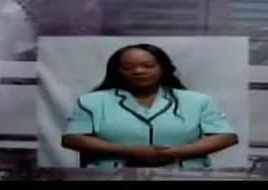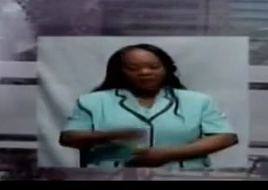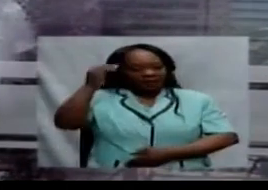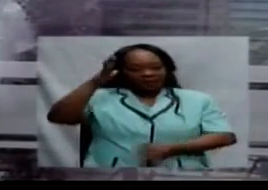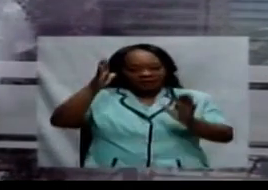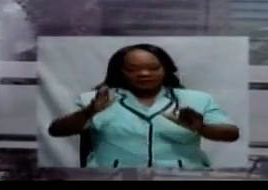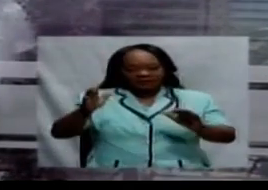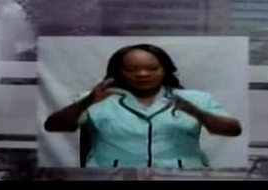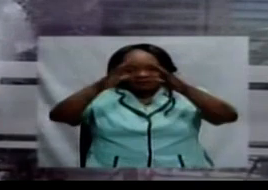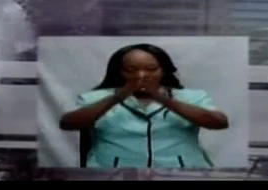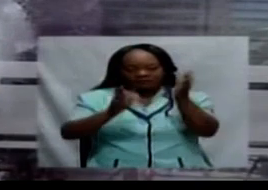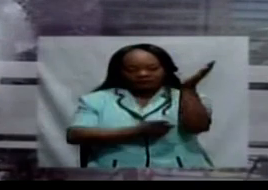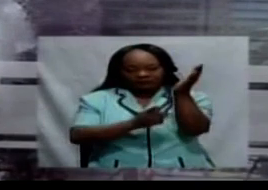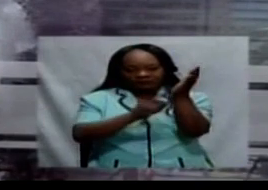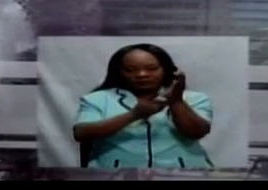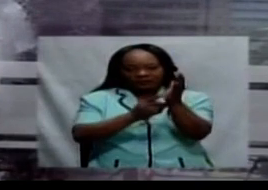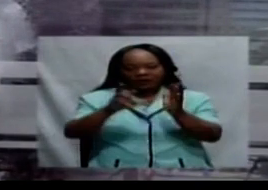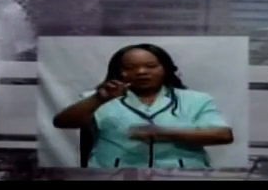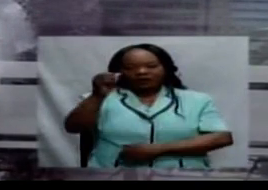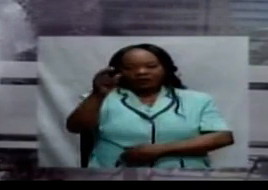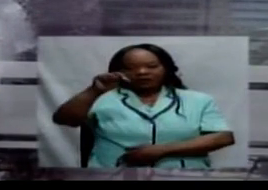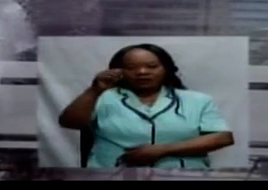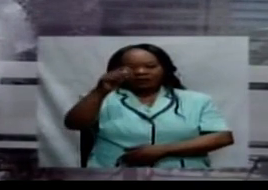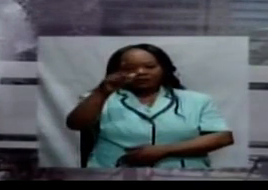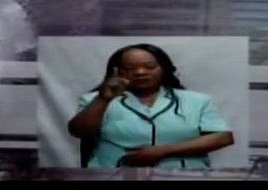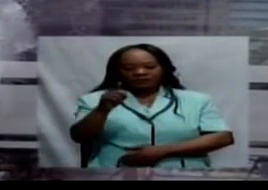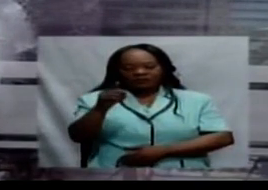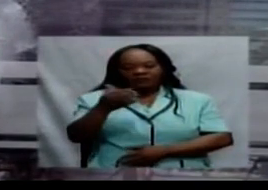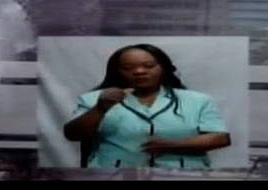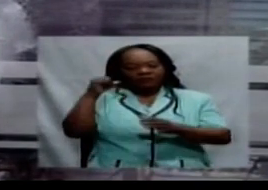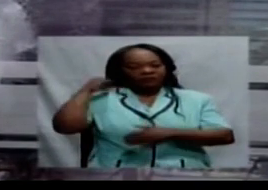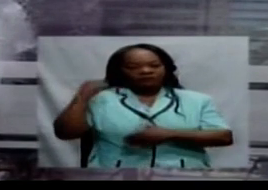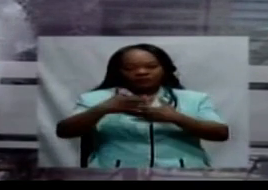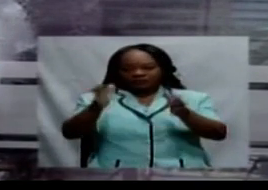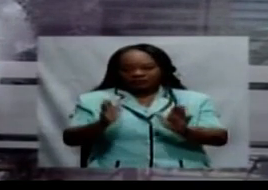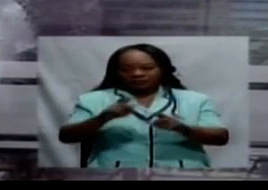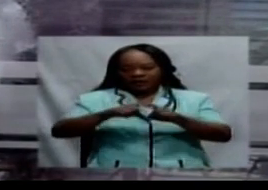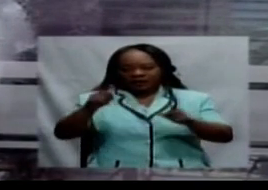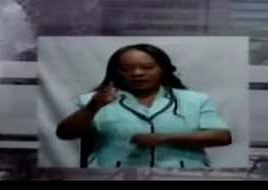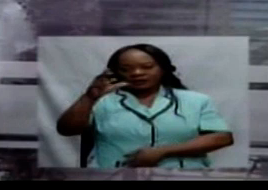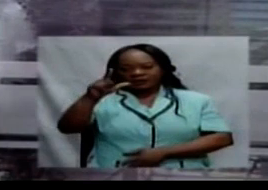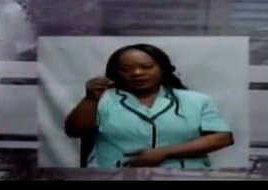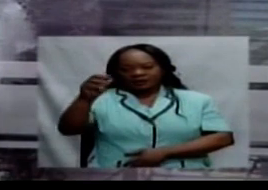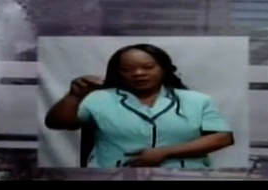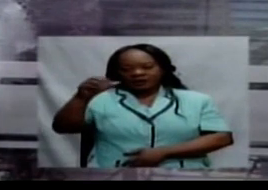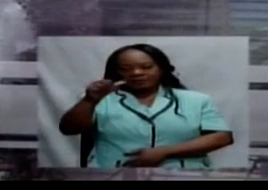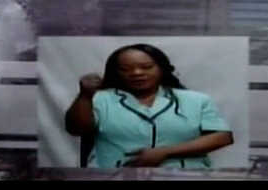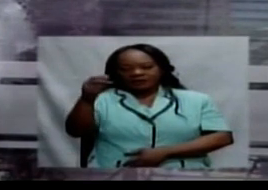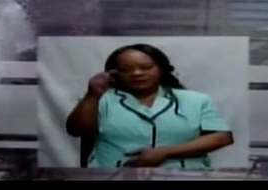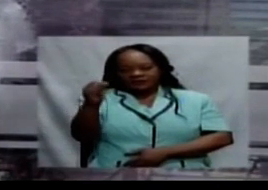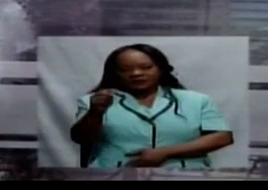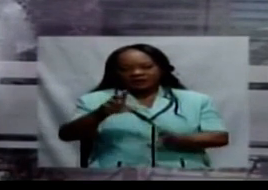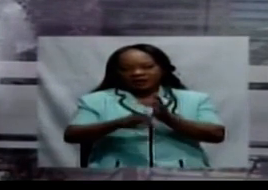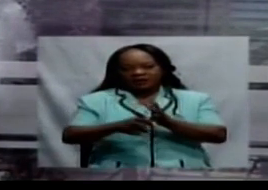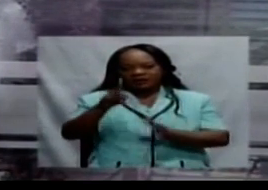and Infrastructure Development, Ronald Chitotela, who officiated at the signing ceremony between Hawaii and Lamasat, says government will not relent